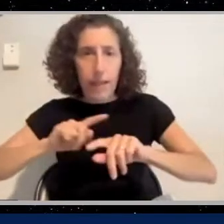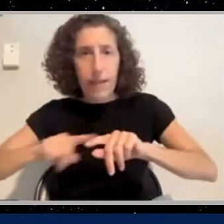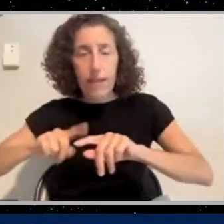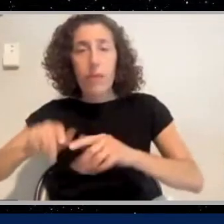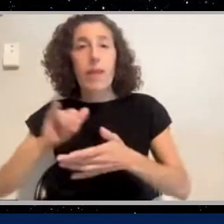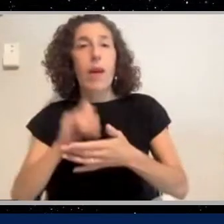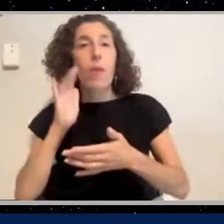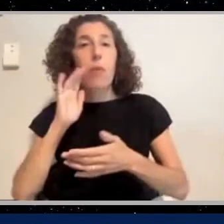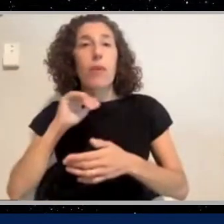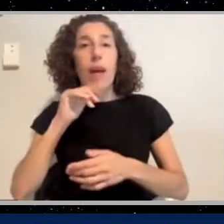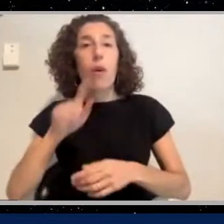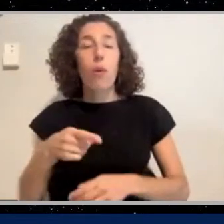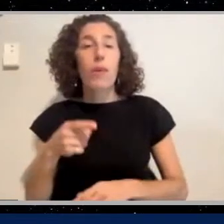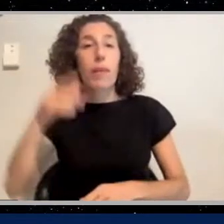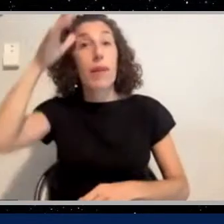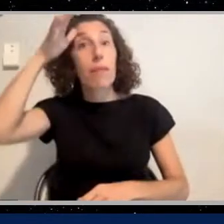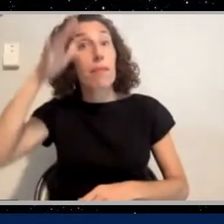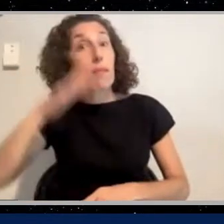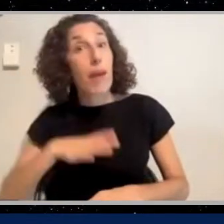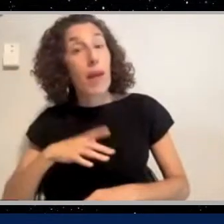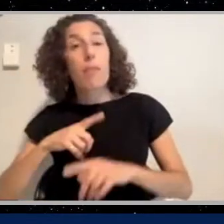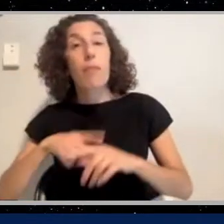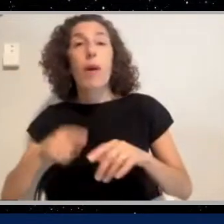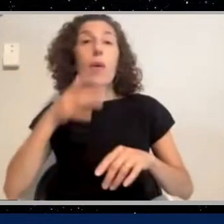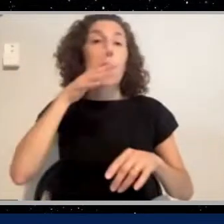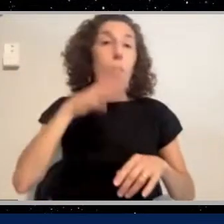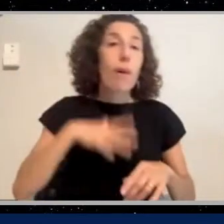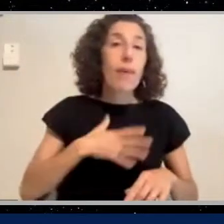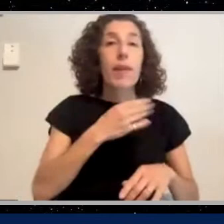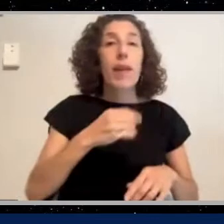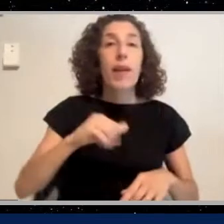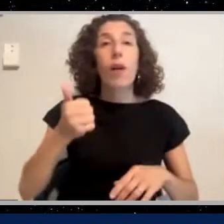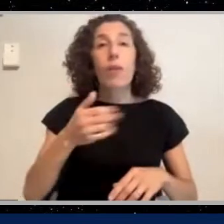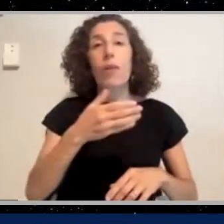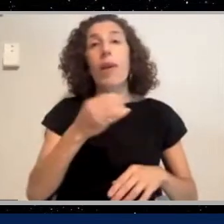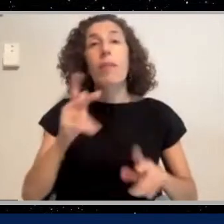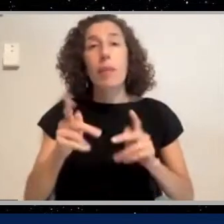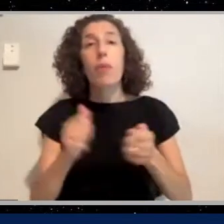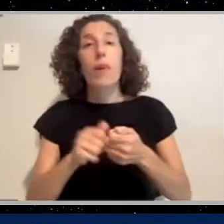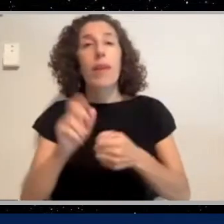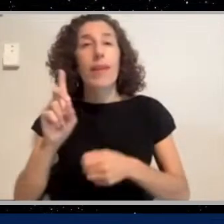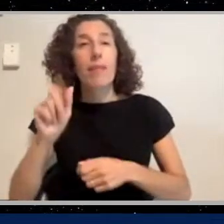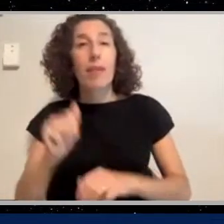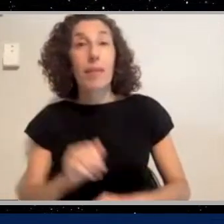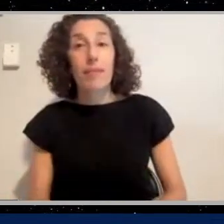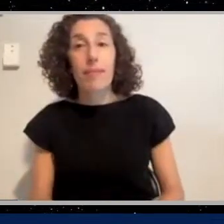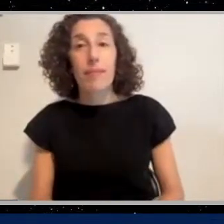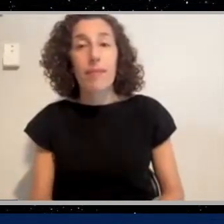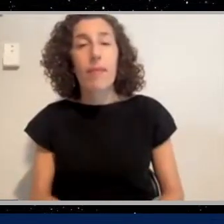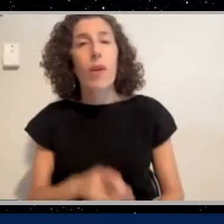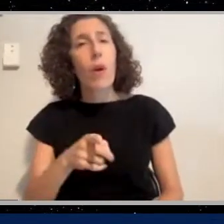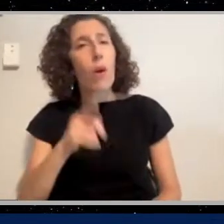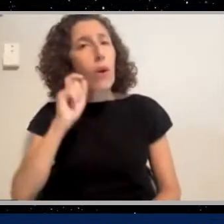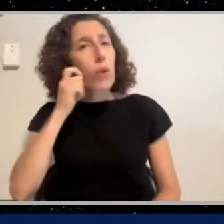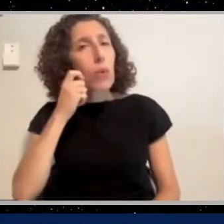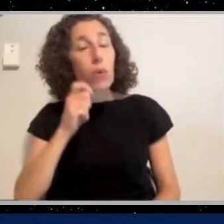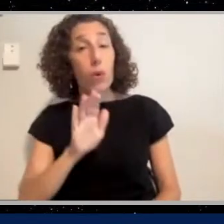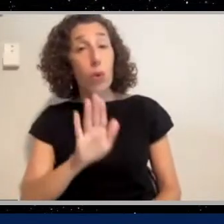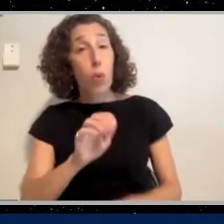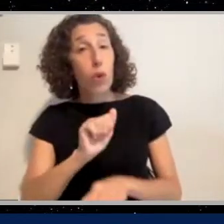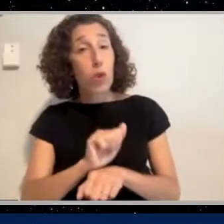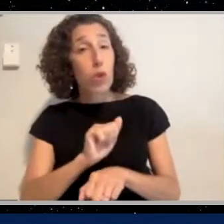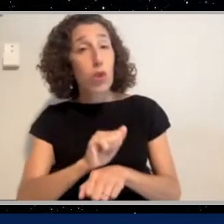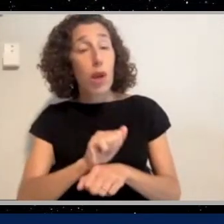folks. That's fantastic. Has the position that you're in been around for a while, or is it relatively